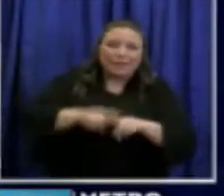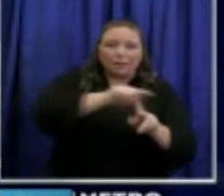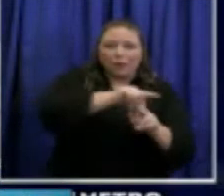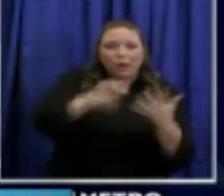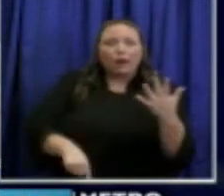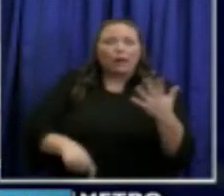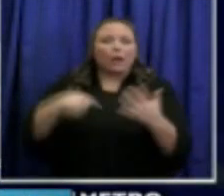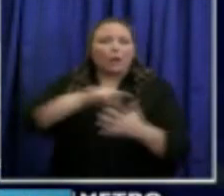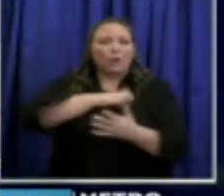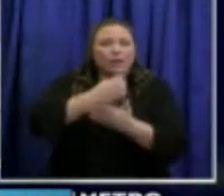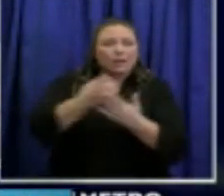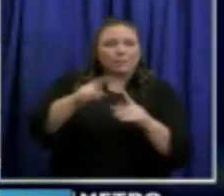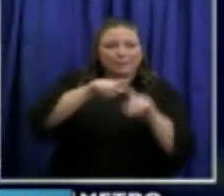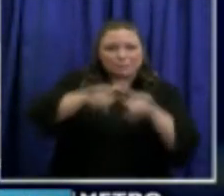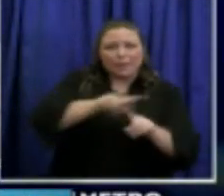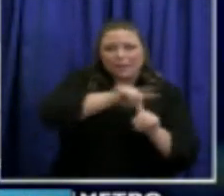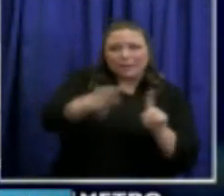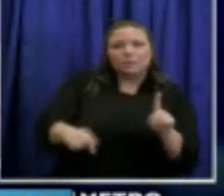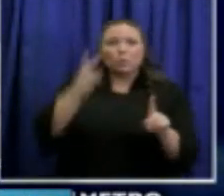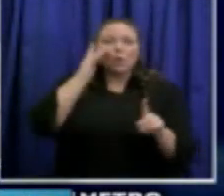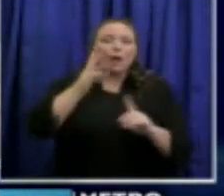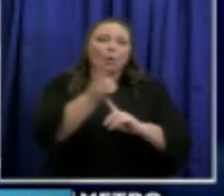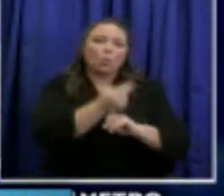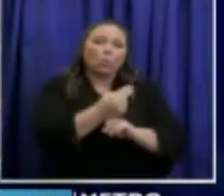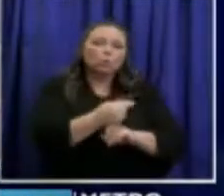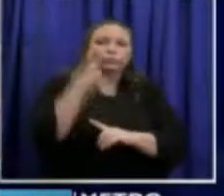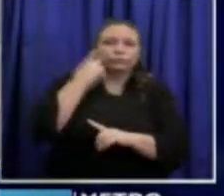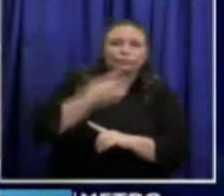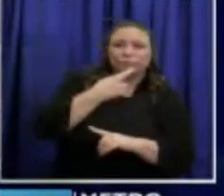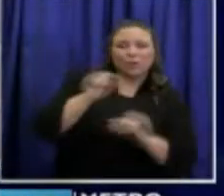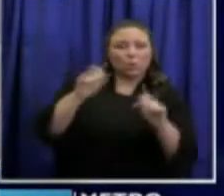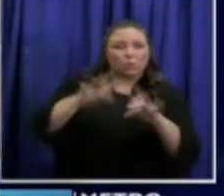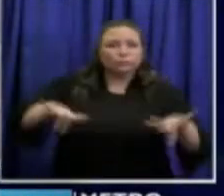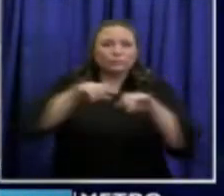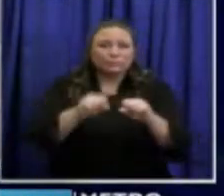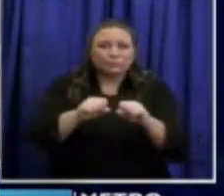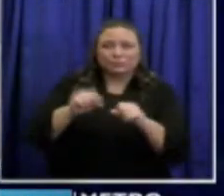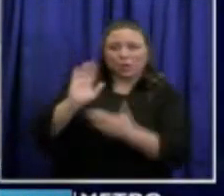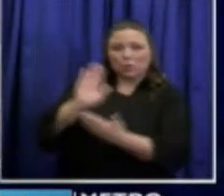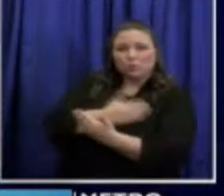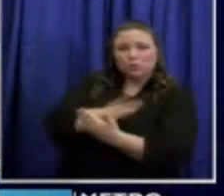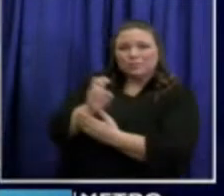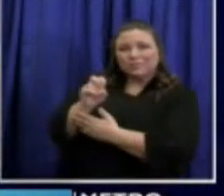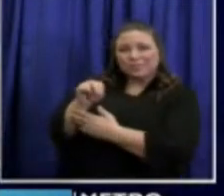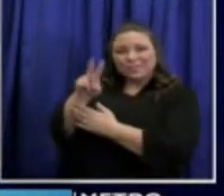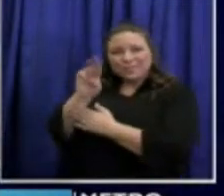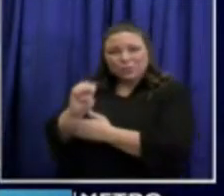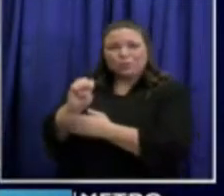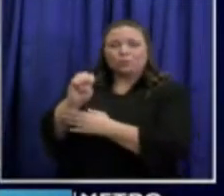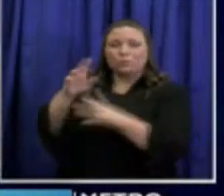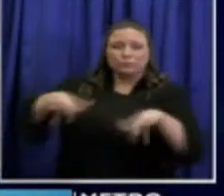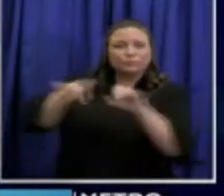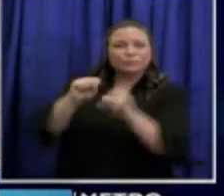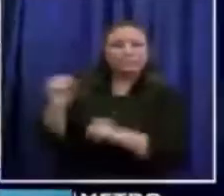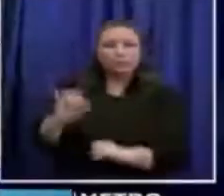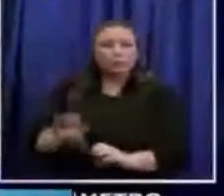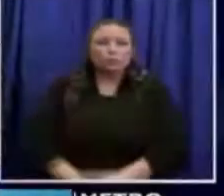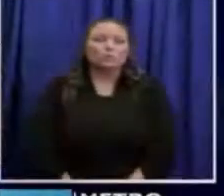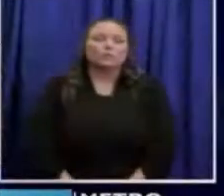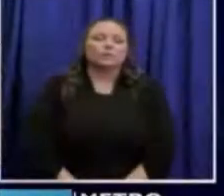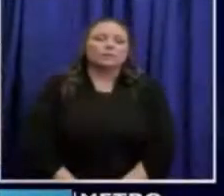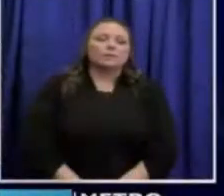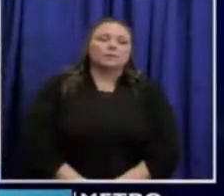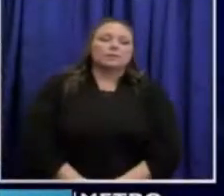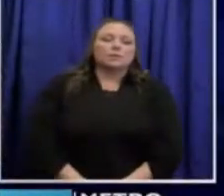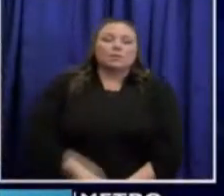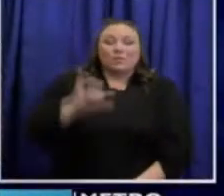hammered with empty hotels, empty restaurants, and our music venues have also been hit hard. So in the extra